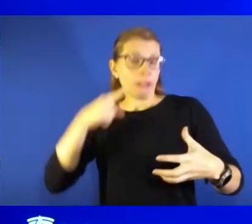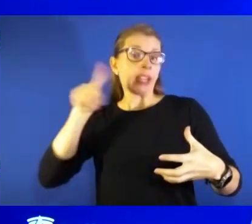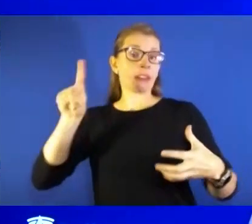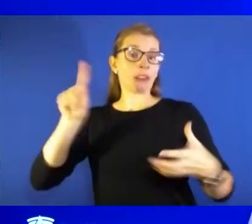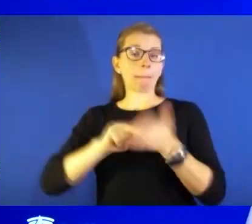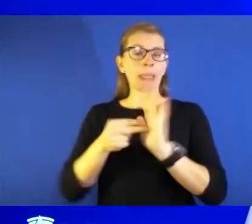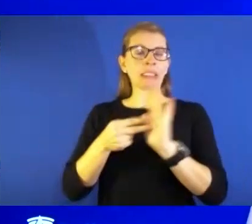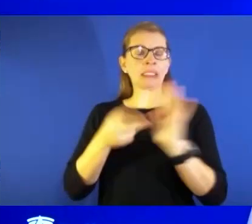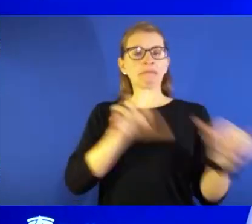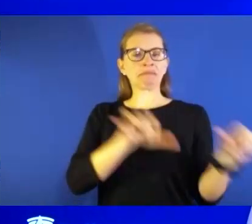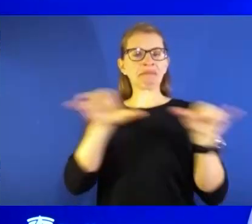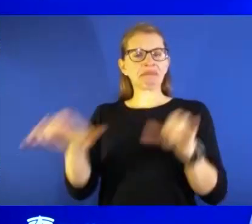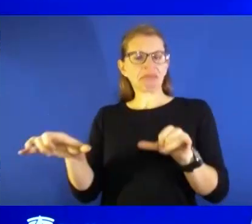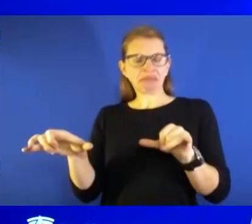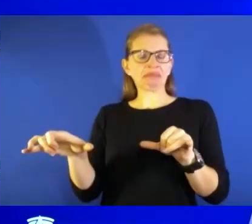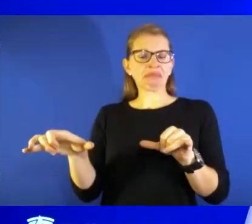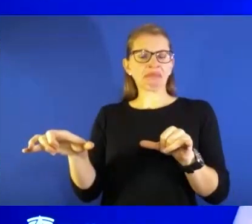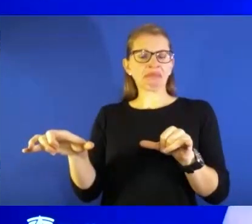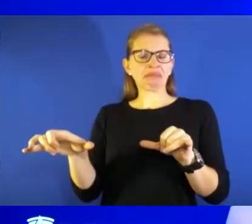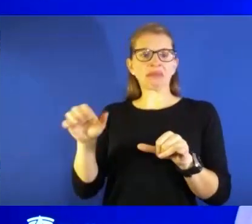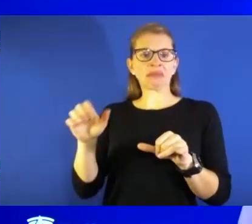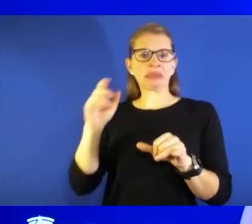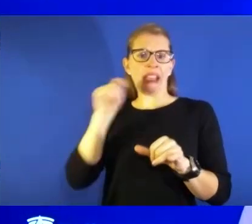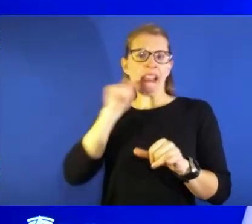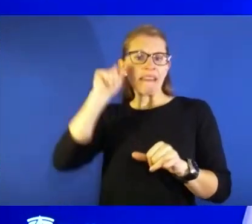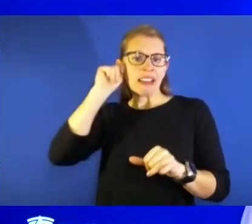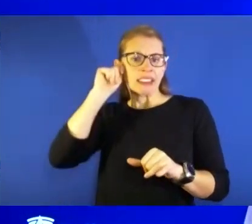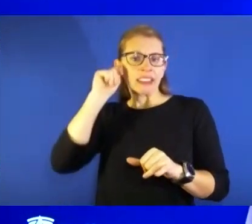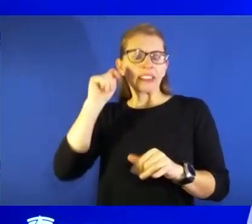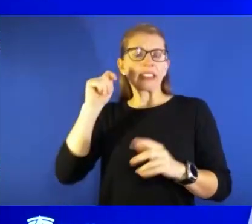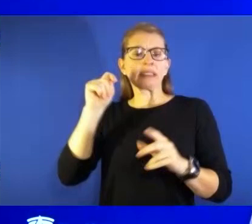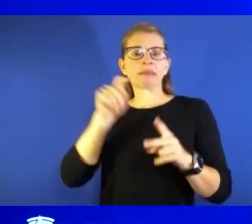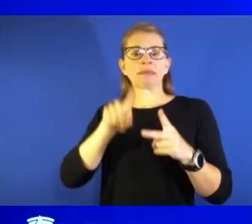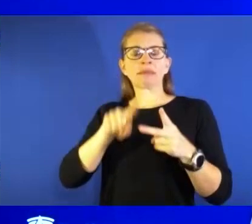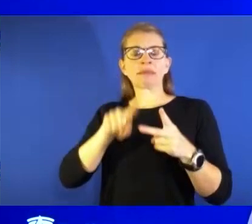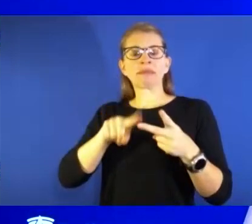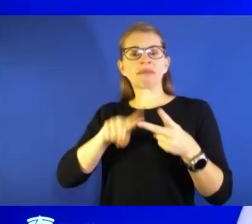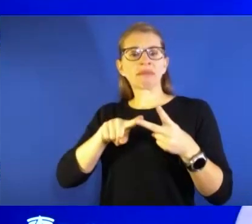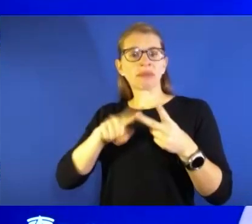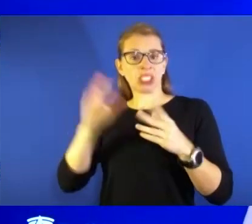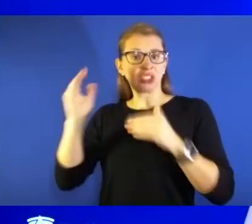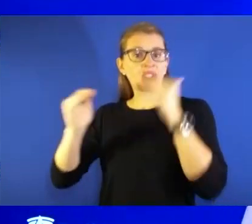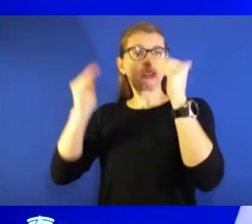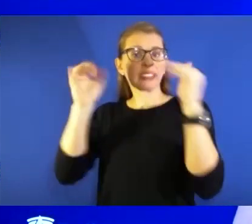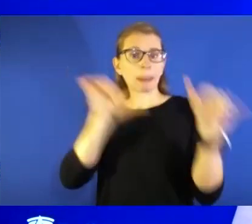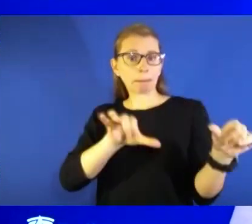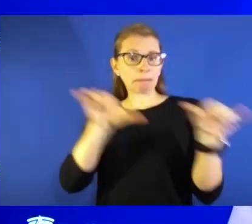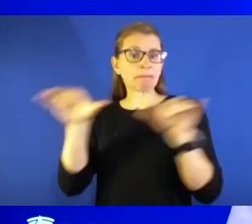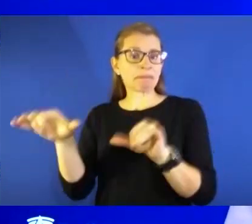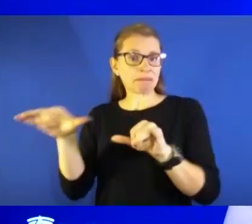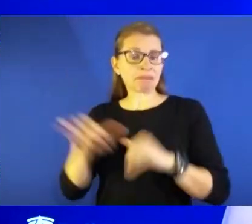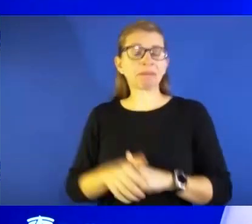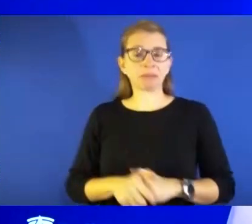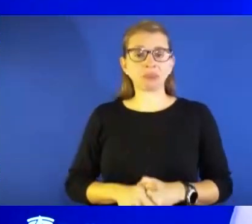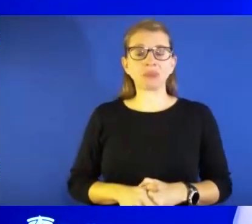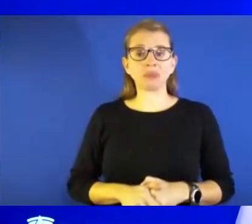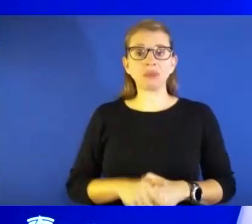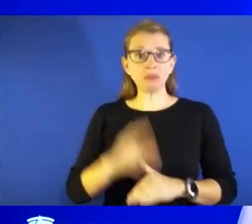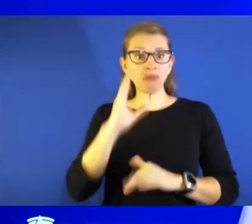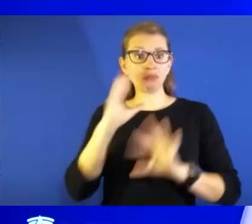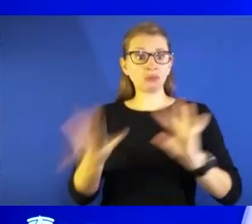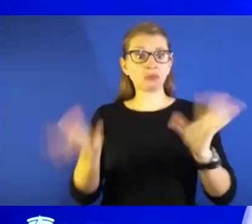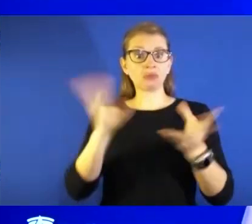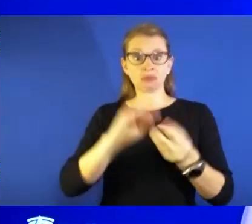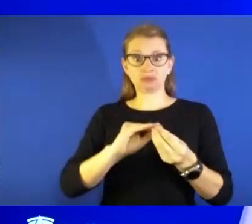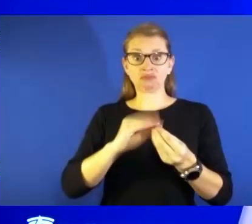similar across what we saw in adolescents and in adults, and I think that's great. We know overall, luckily, children